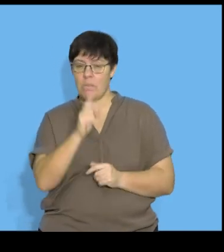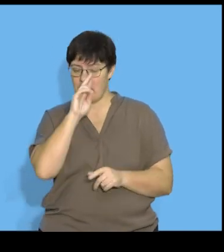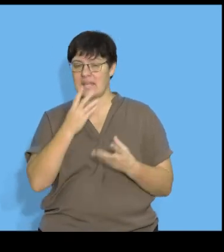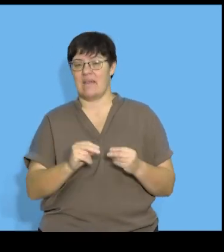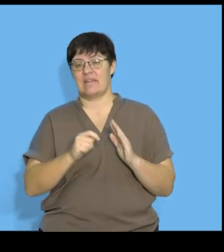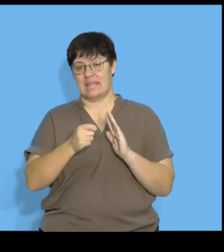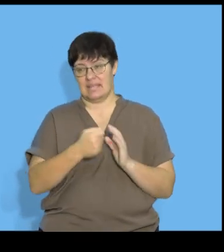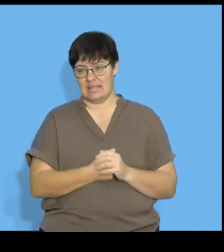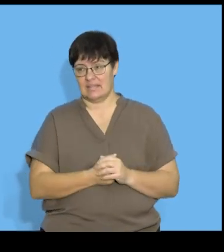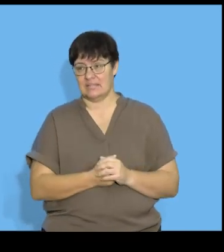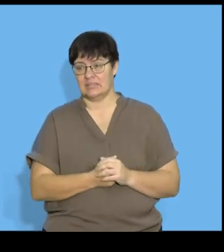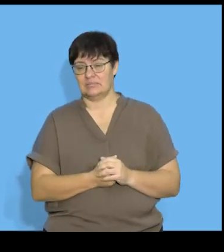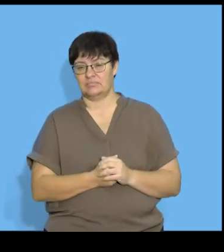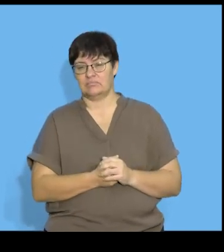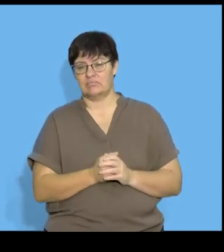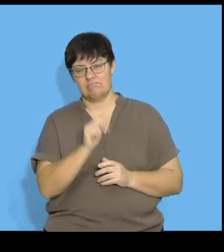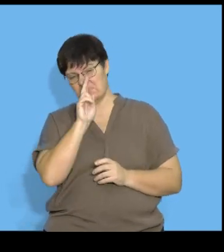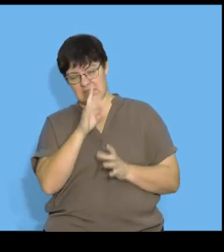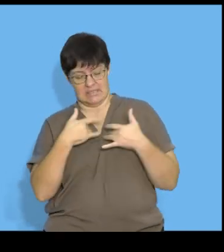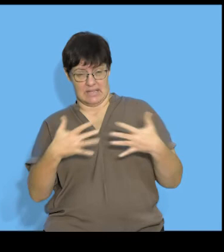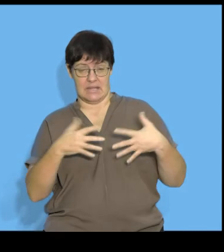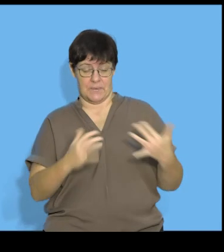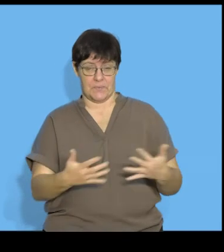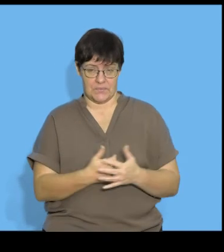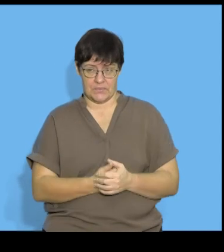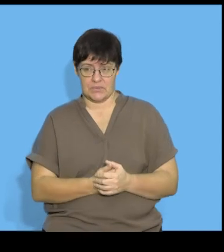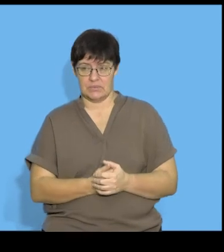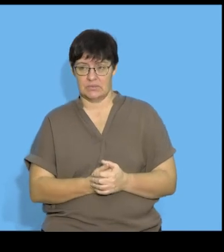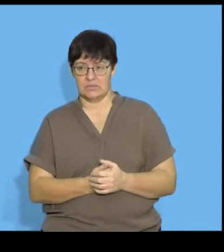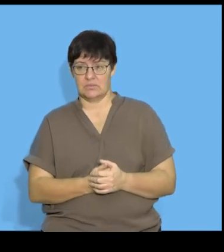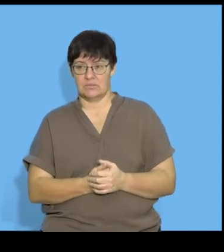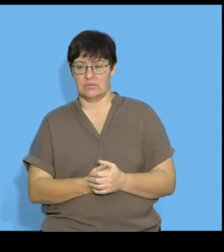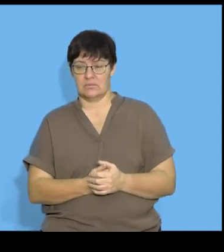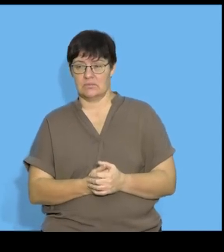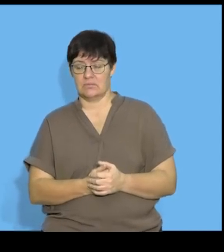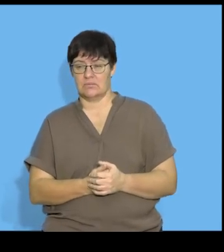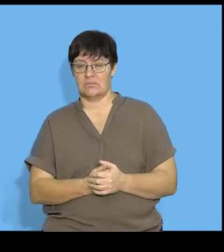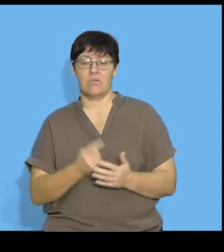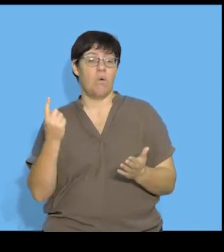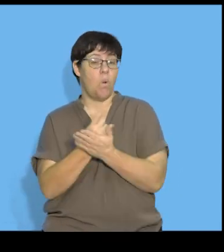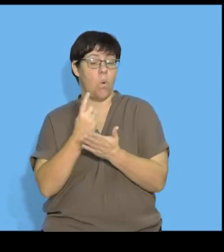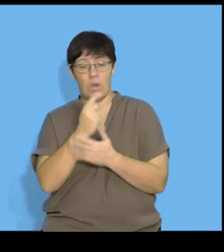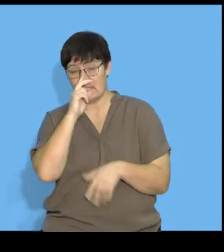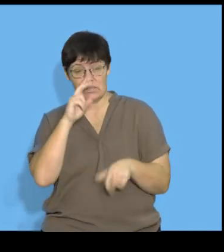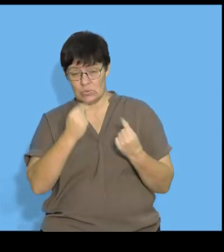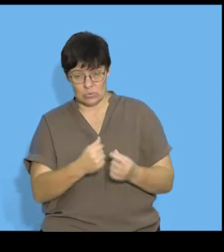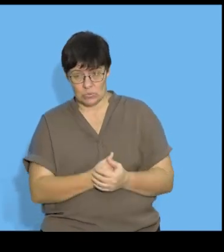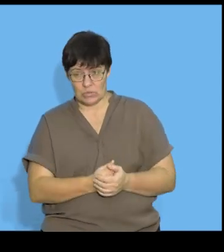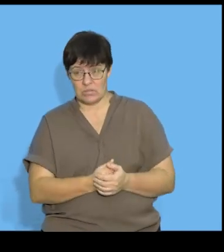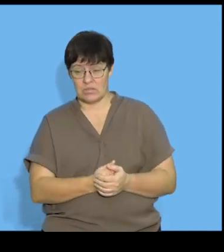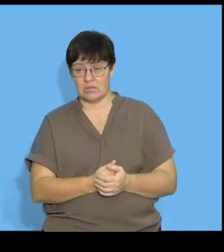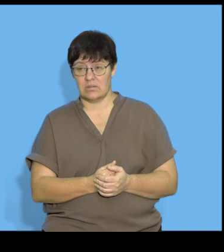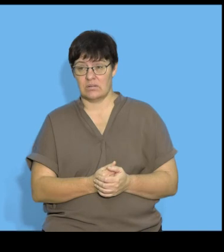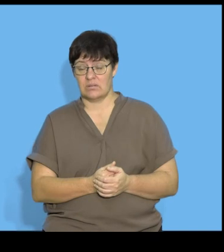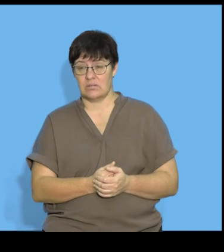have a look how we're going to start. What's the first thing you always need to do when you have a graph, right? You are going